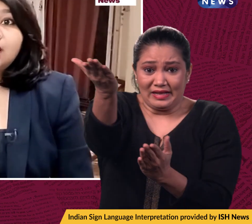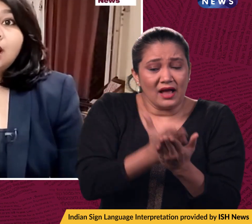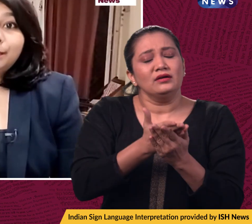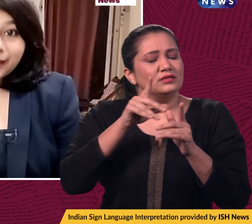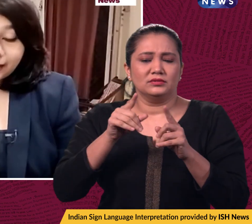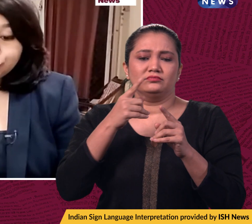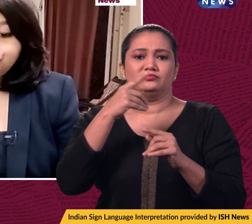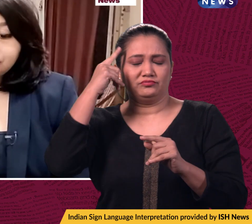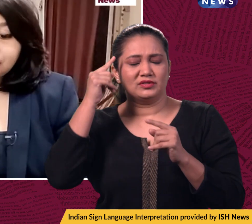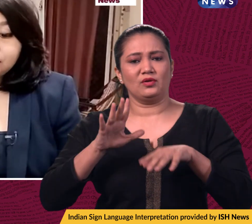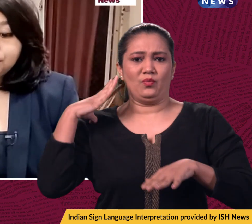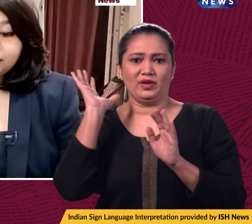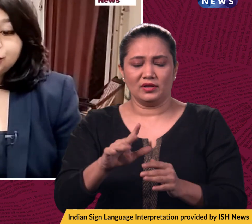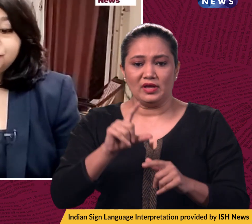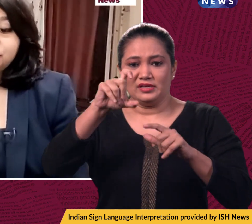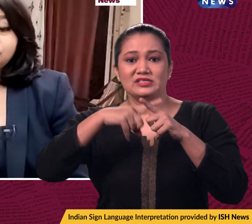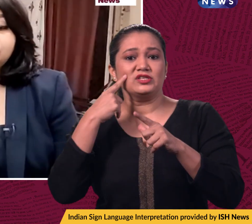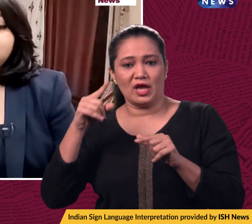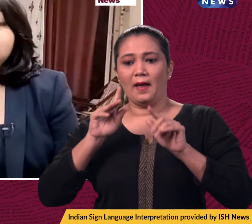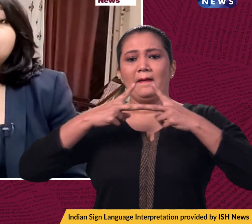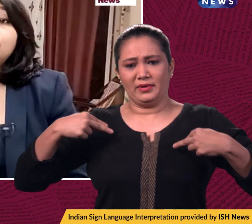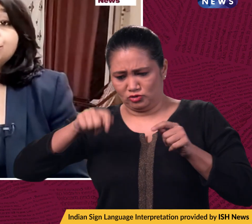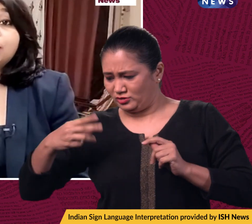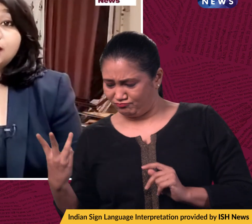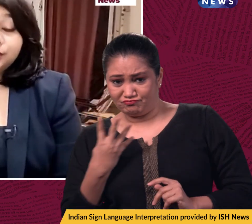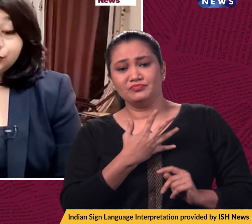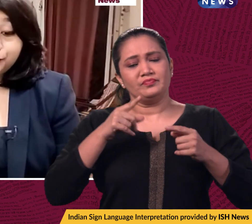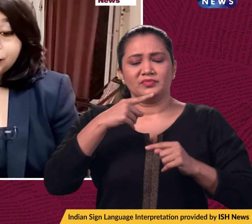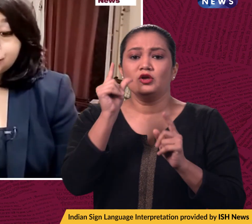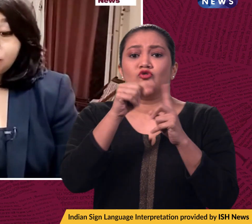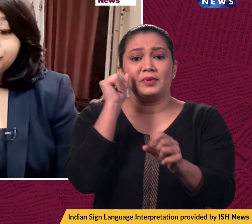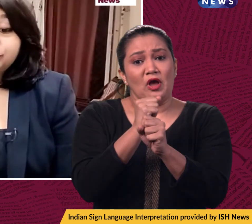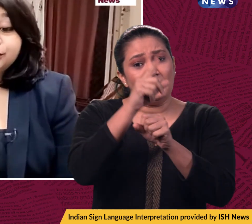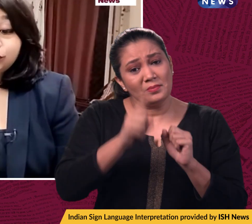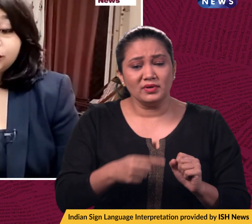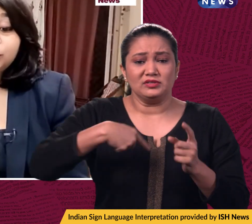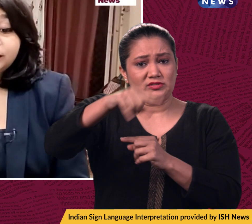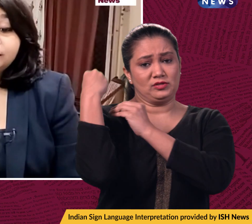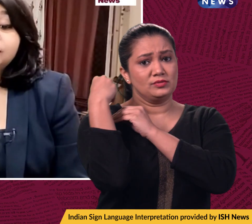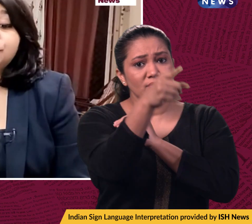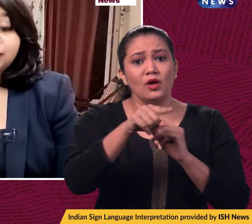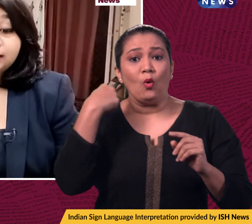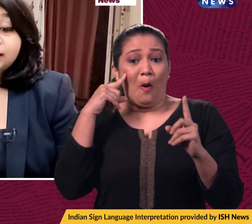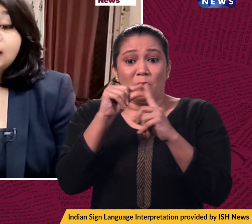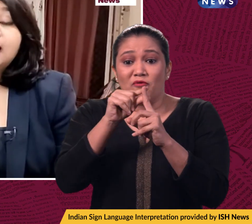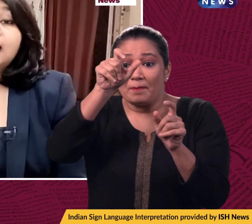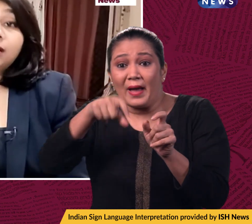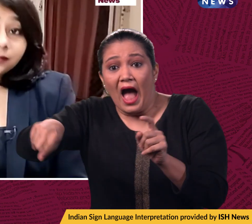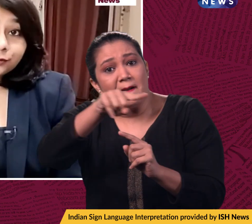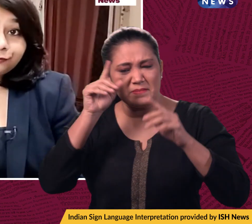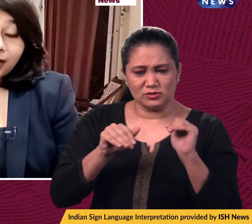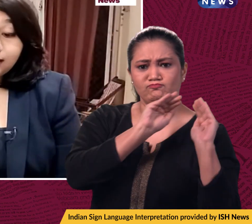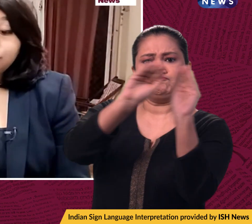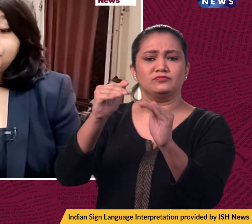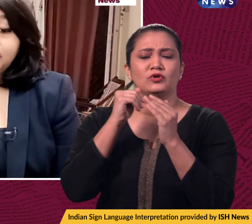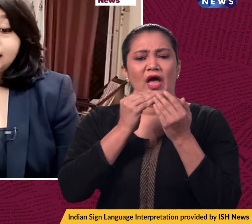case. A bench presided by the Chief Justice of India also asked the Uttar Pradesh government to ensure that the witnesses are protected and asked